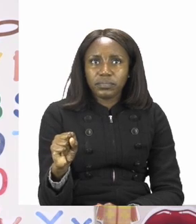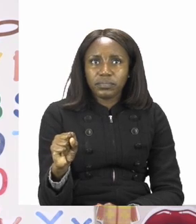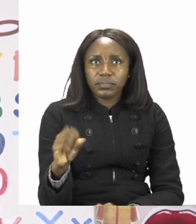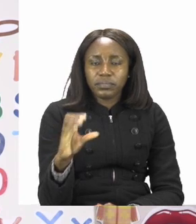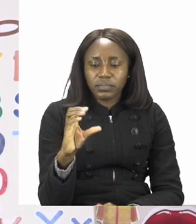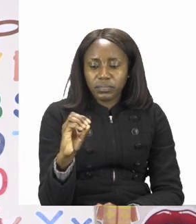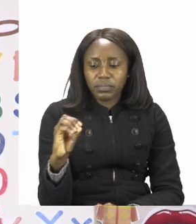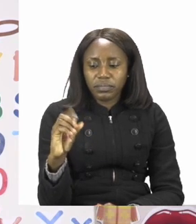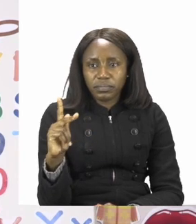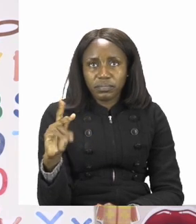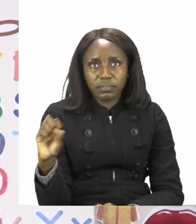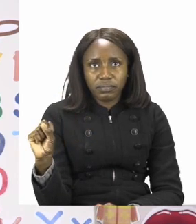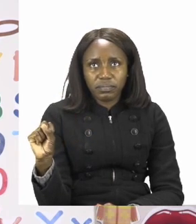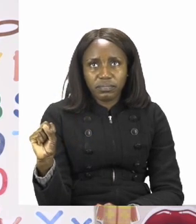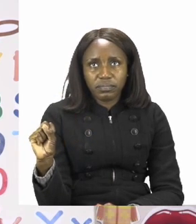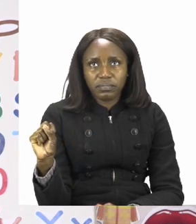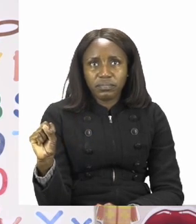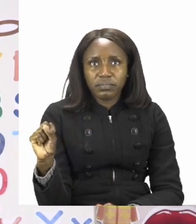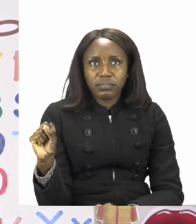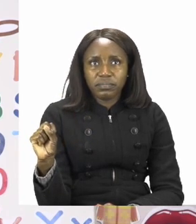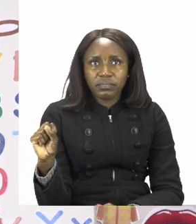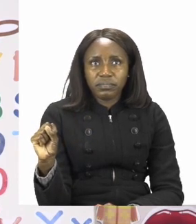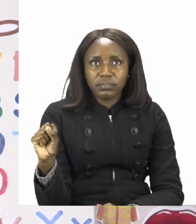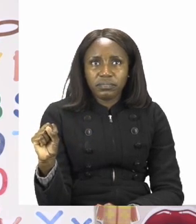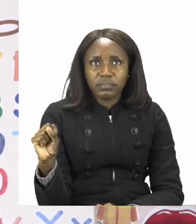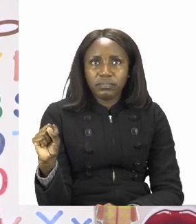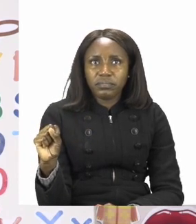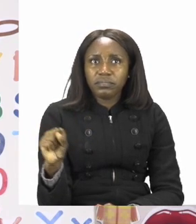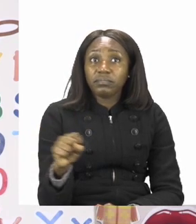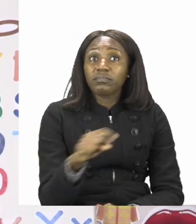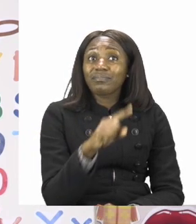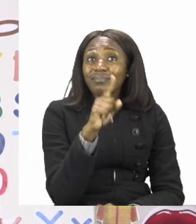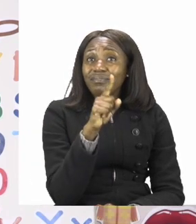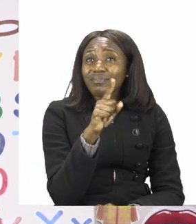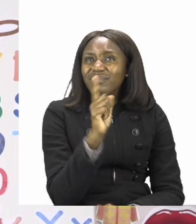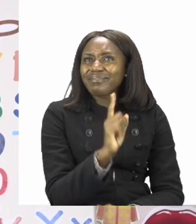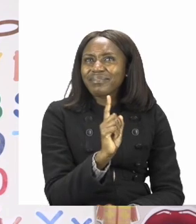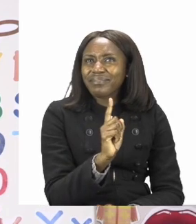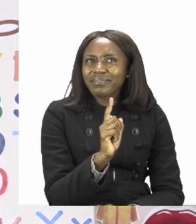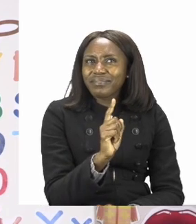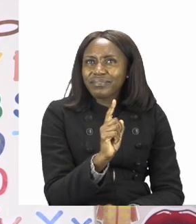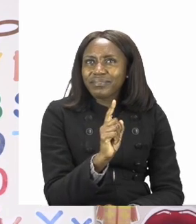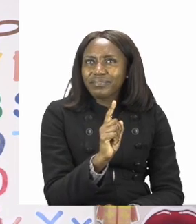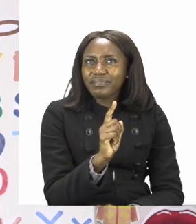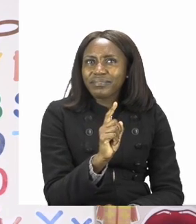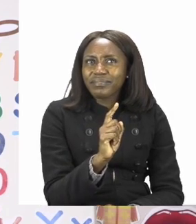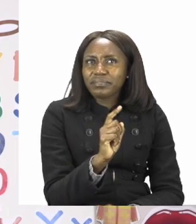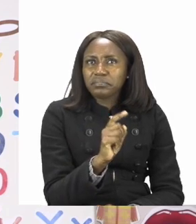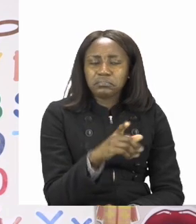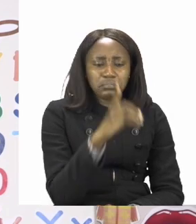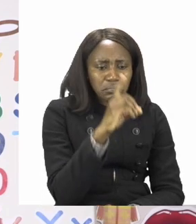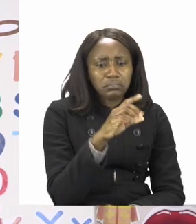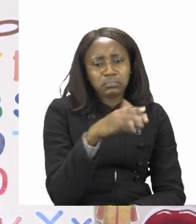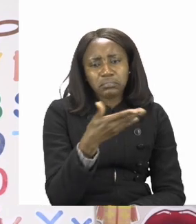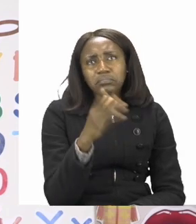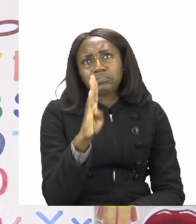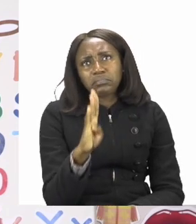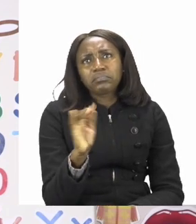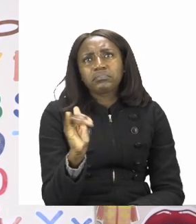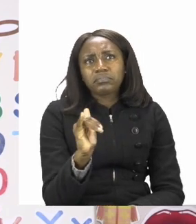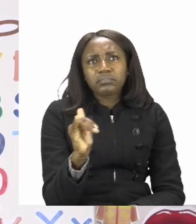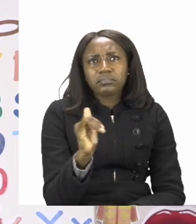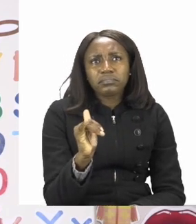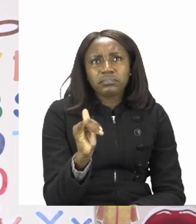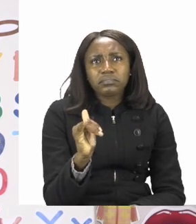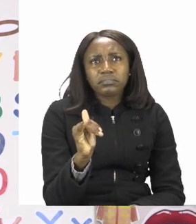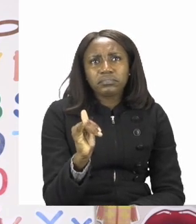Ooks. This or these are the items that we are going to try and name. So,